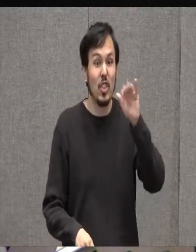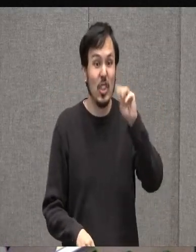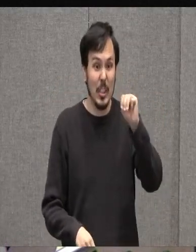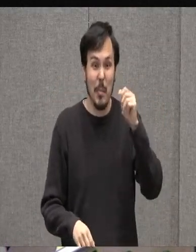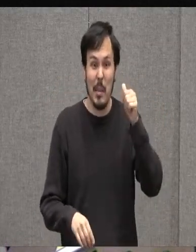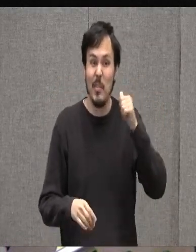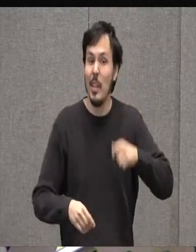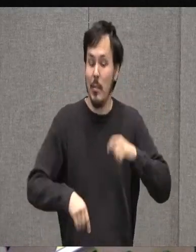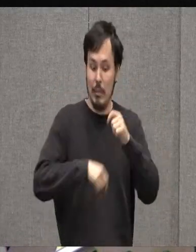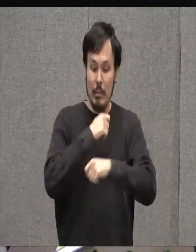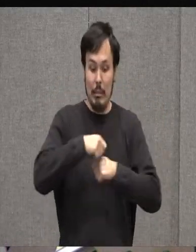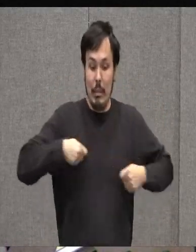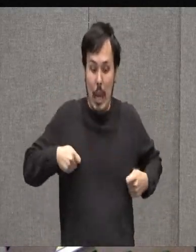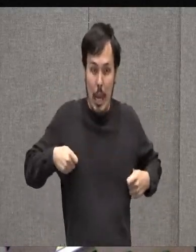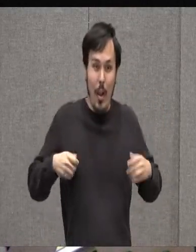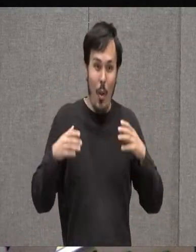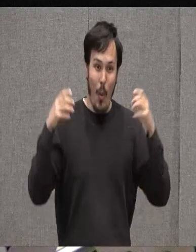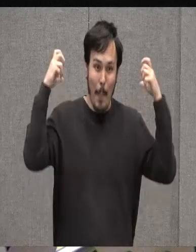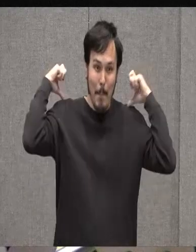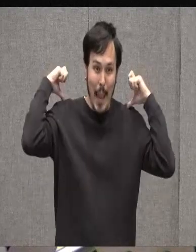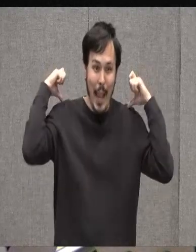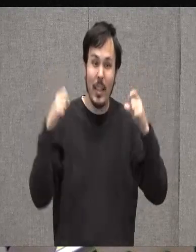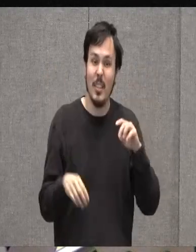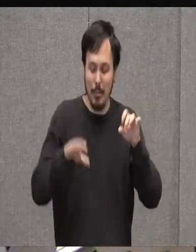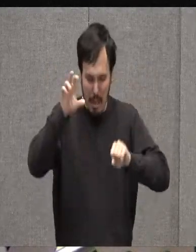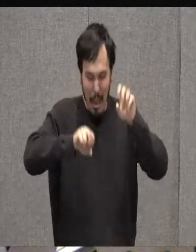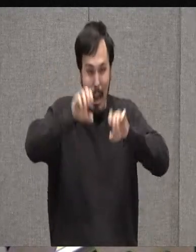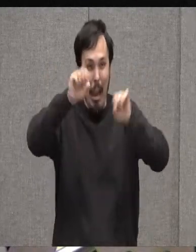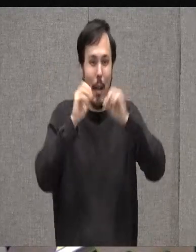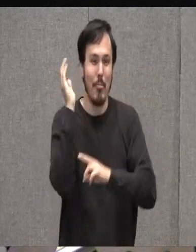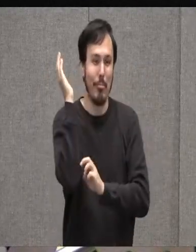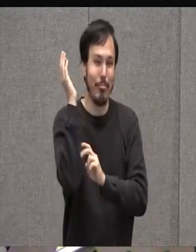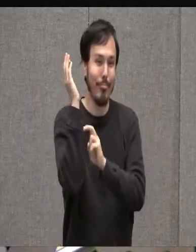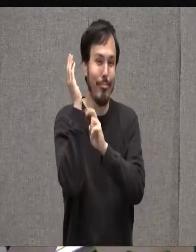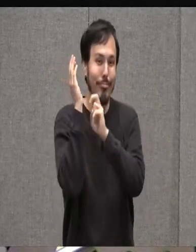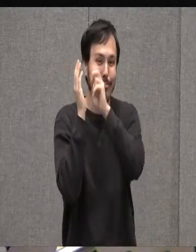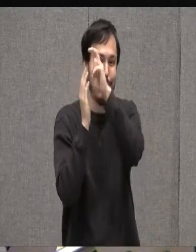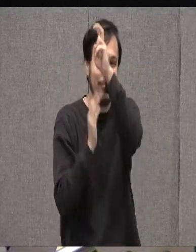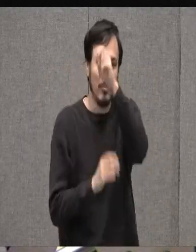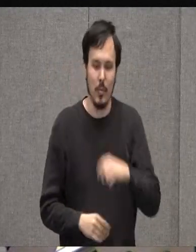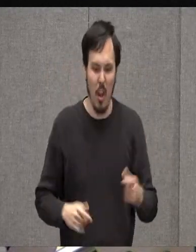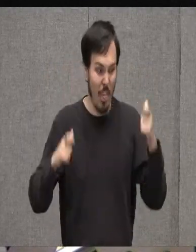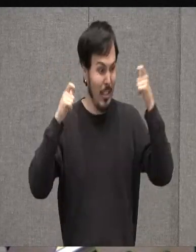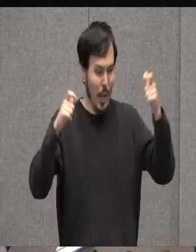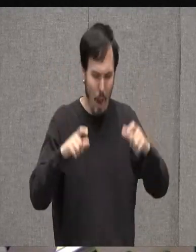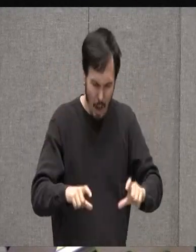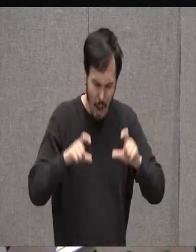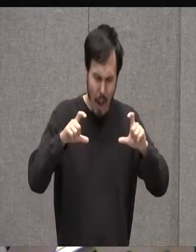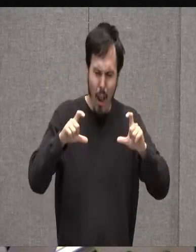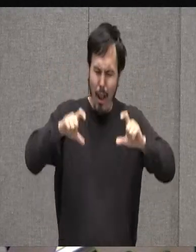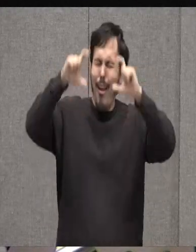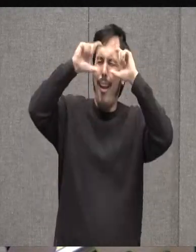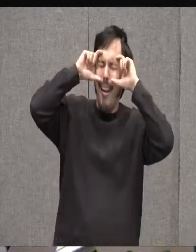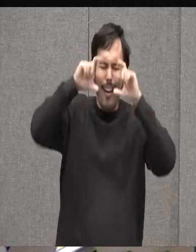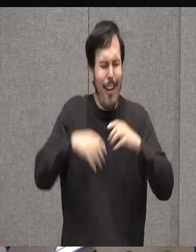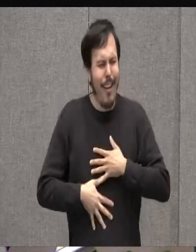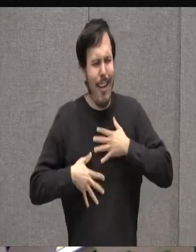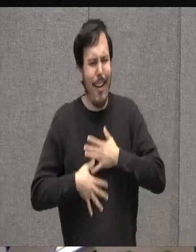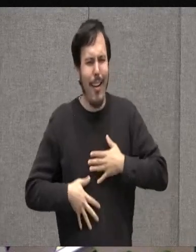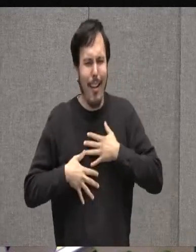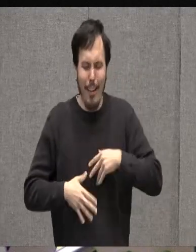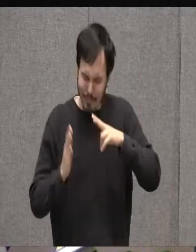The giant gave Jim a gold coin, and Jim climbed down the beanstalk as fast as he could. He showed the coin to his mother, and then he ran off